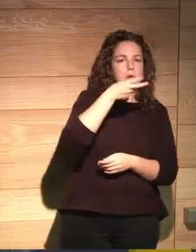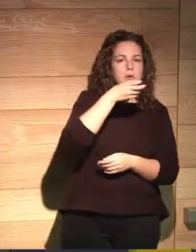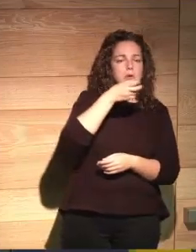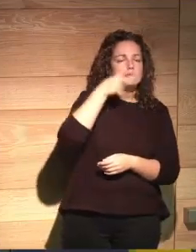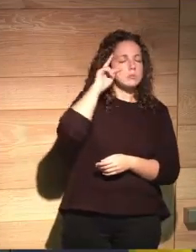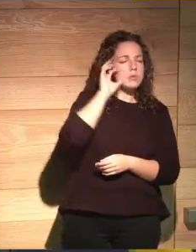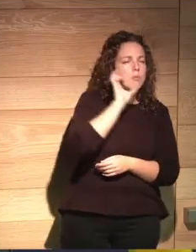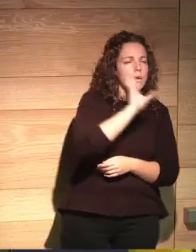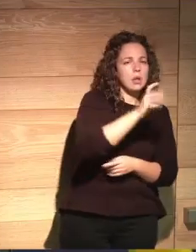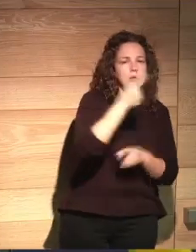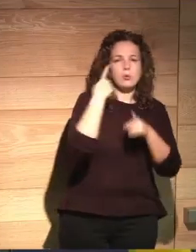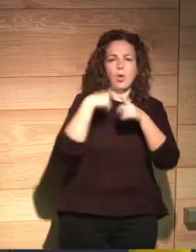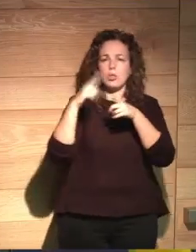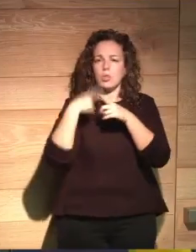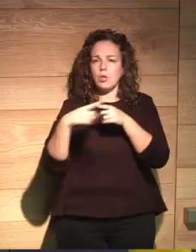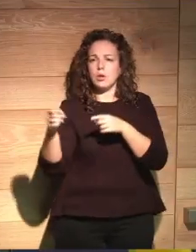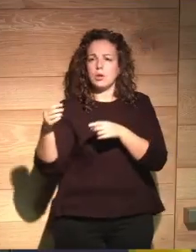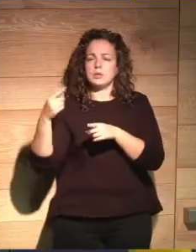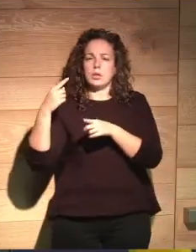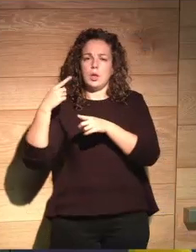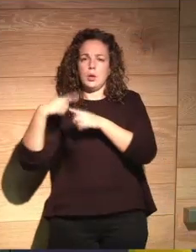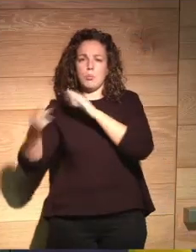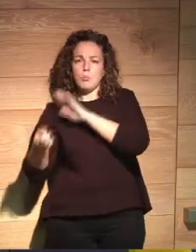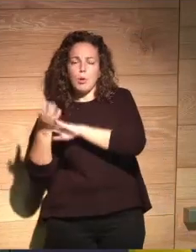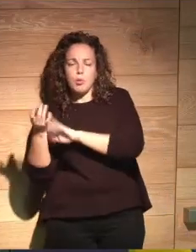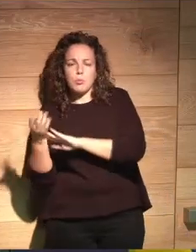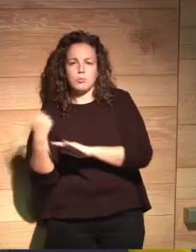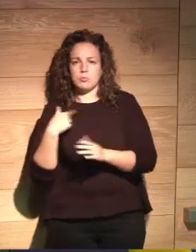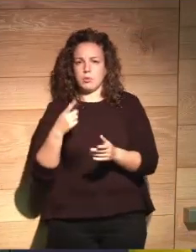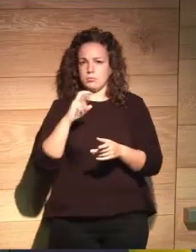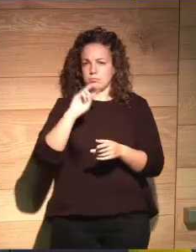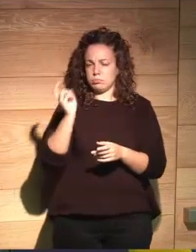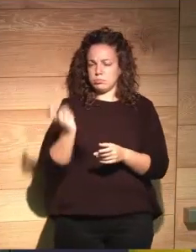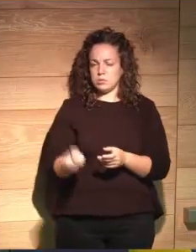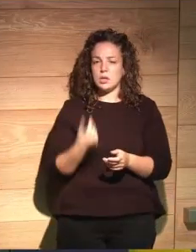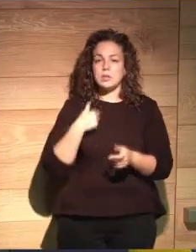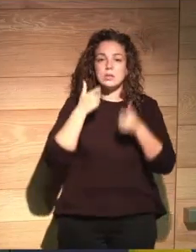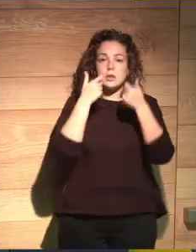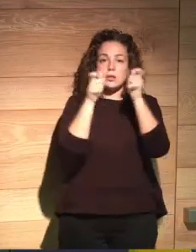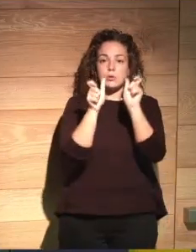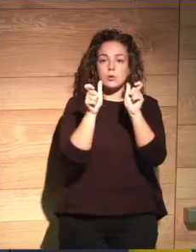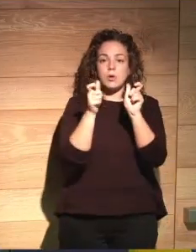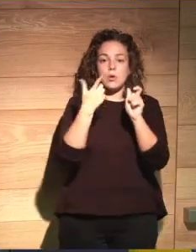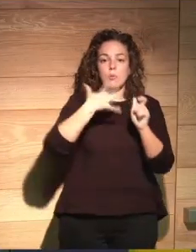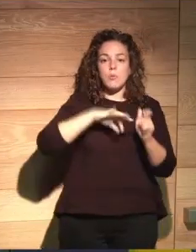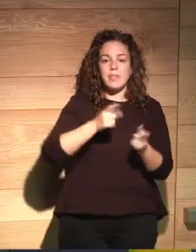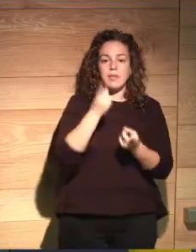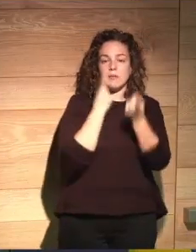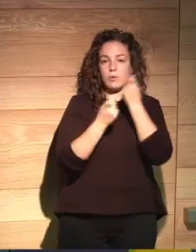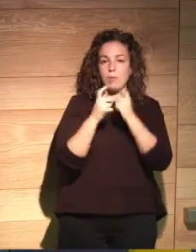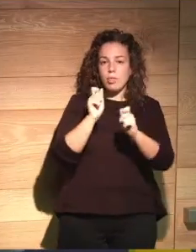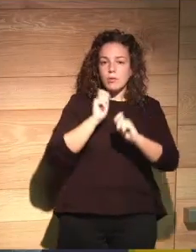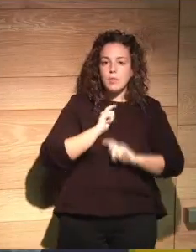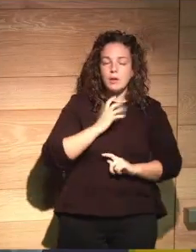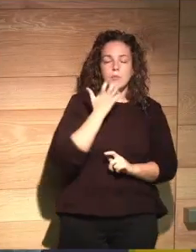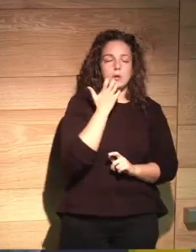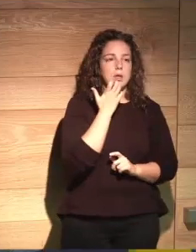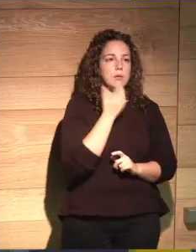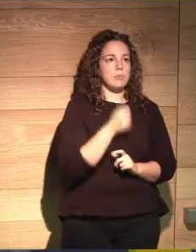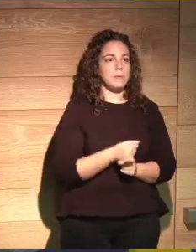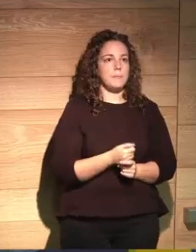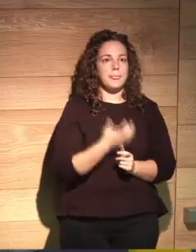on countries, on conditions, on products, whatever. And this sector that can give